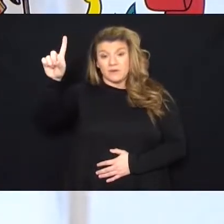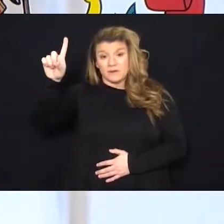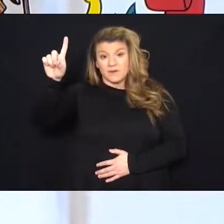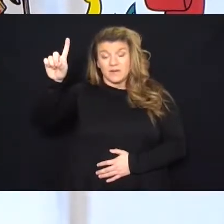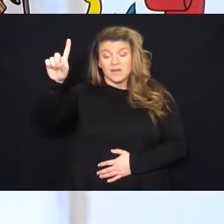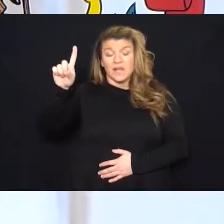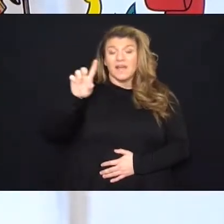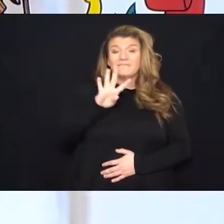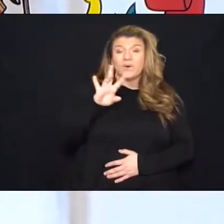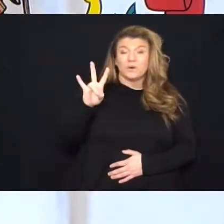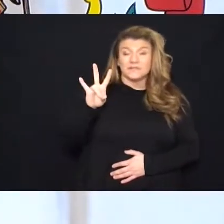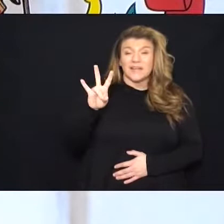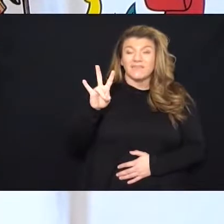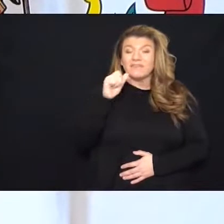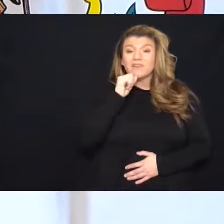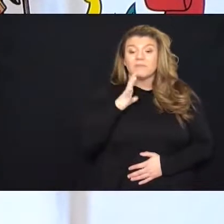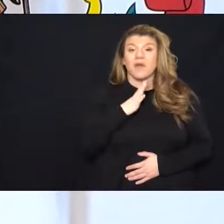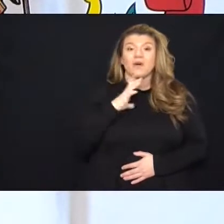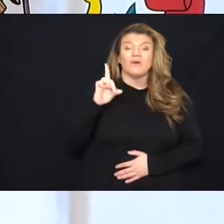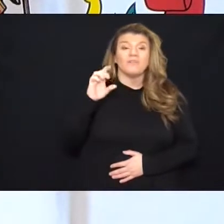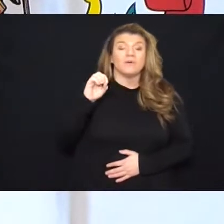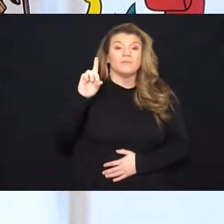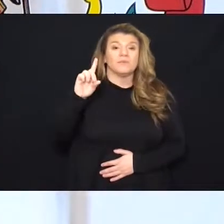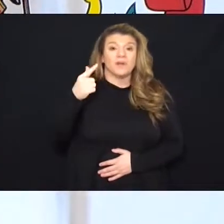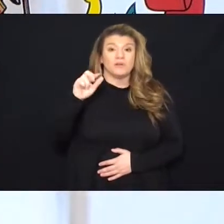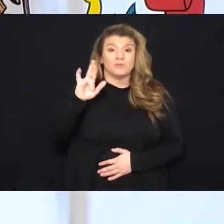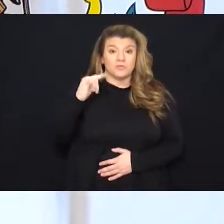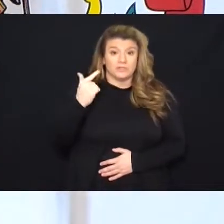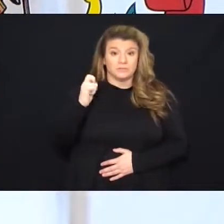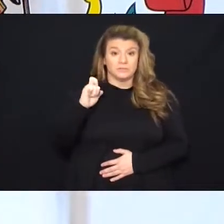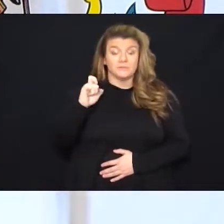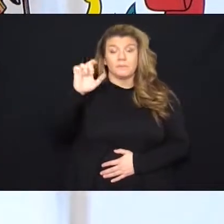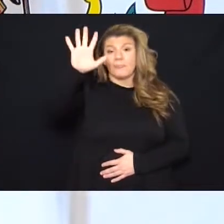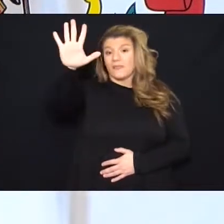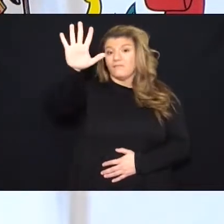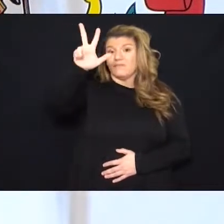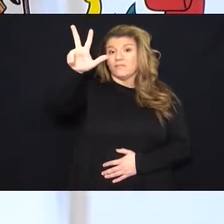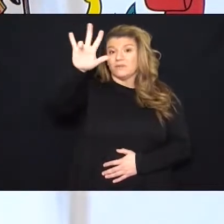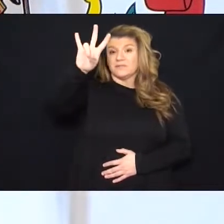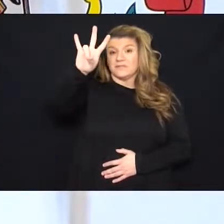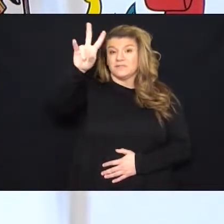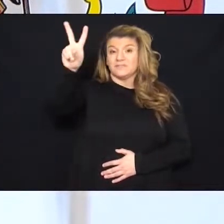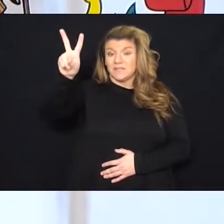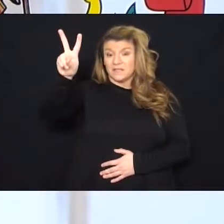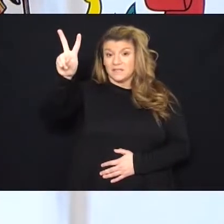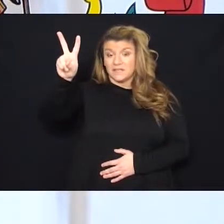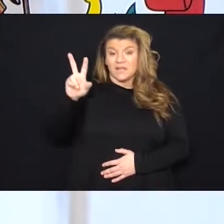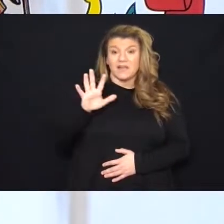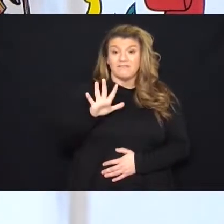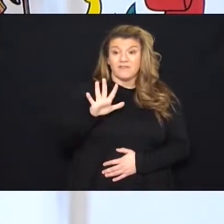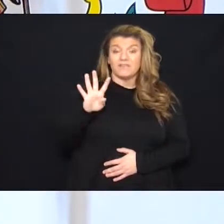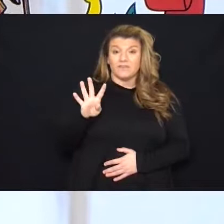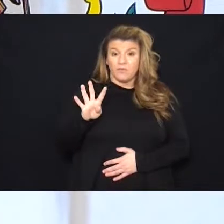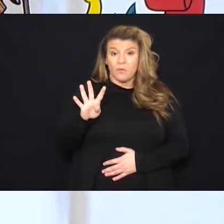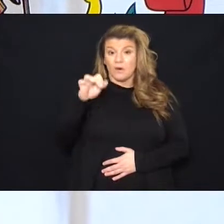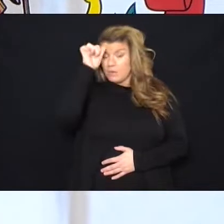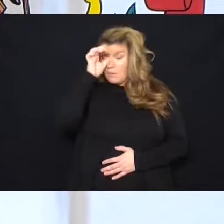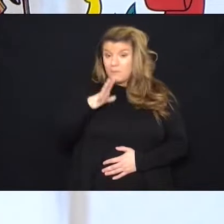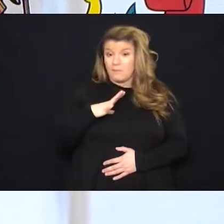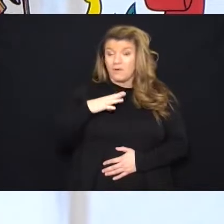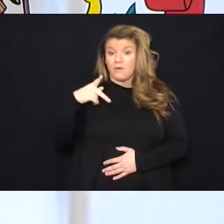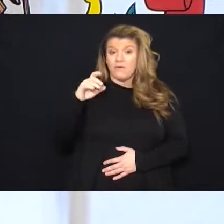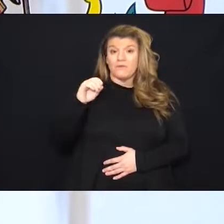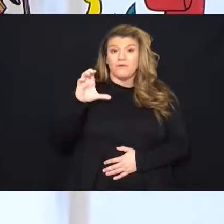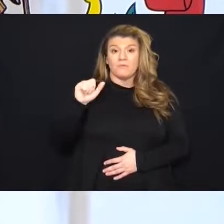a 47-year-old female from Doddridge County. The 5,372nd death, a 54-year-old male from